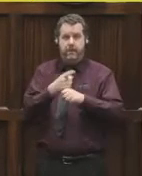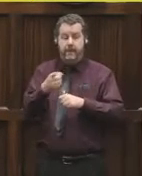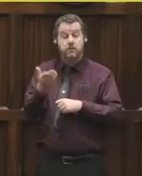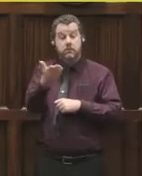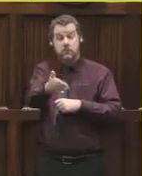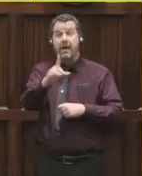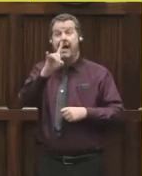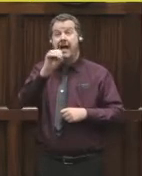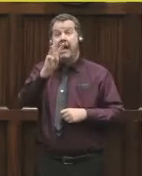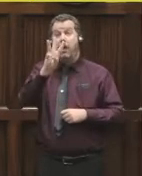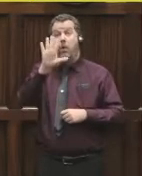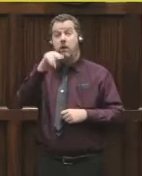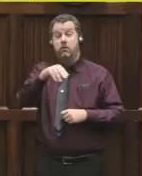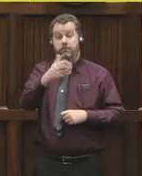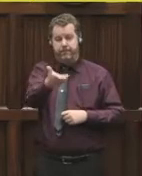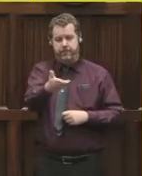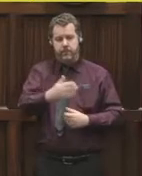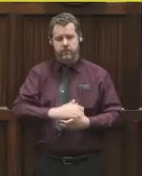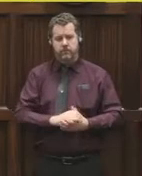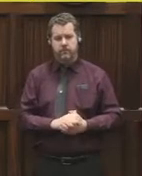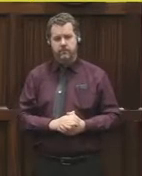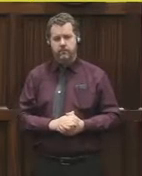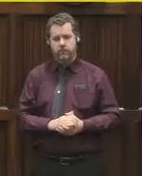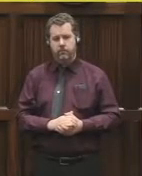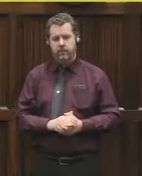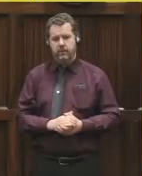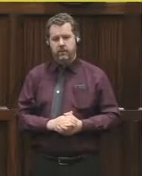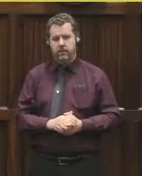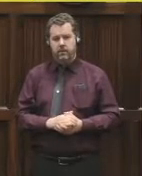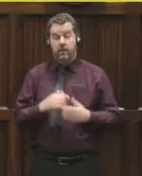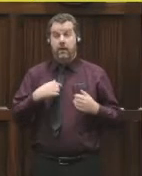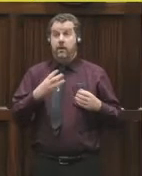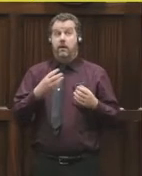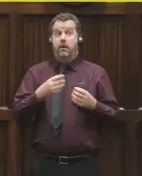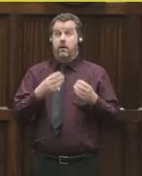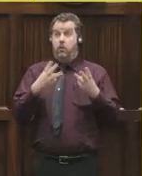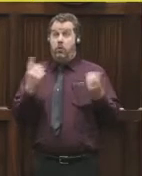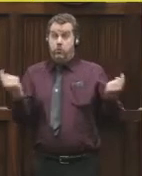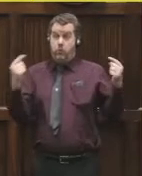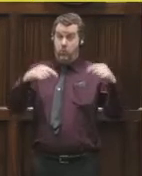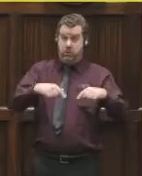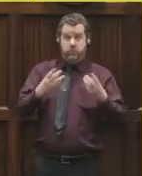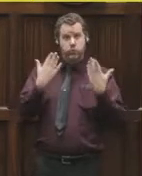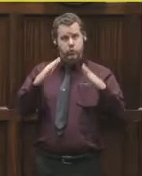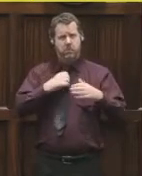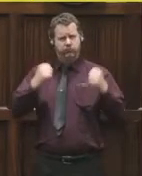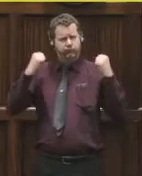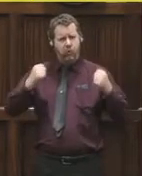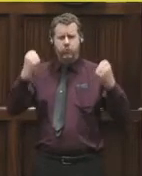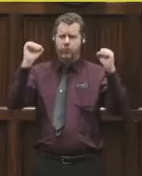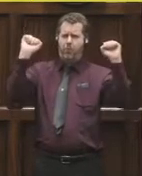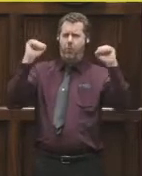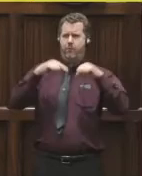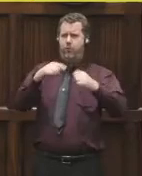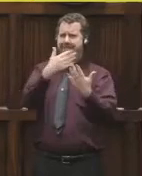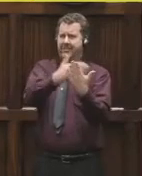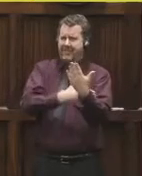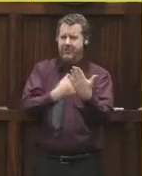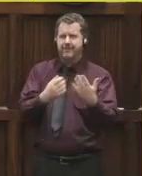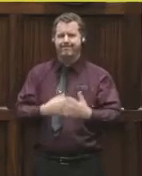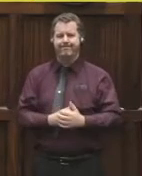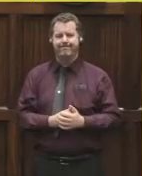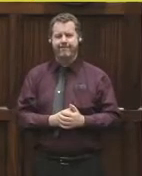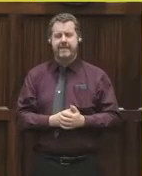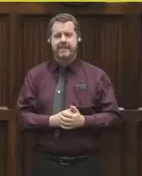come in. I just wanted to, I came to the chamber to express my very strong support for this legislation. Unfortunately,